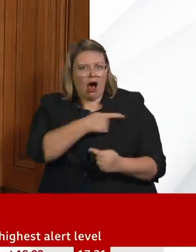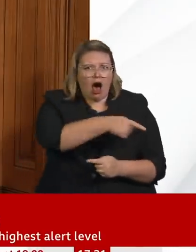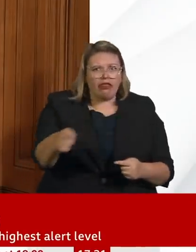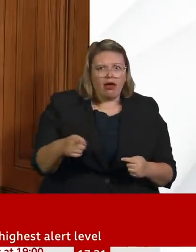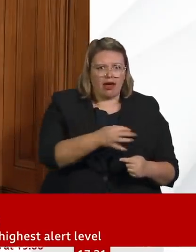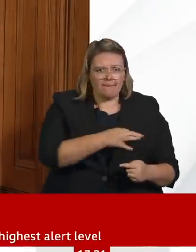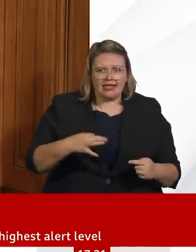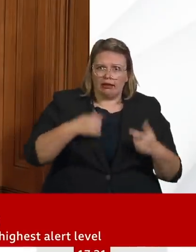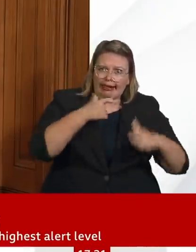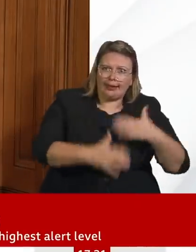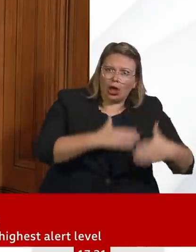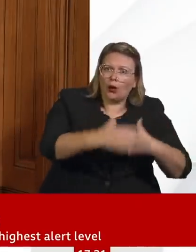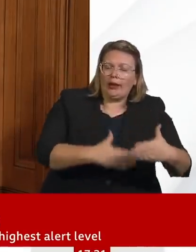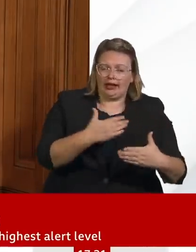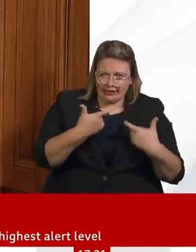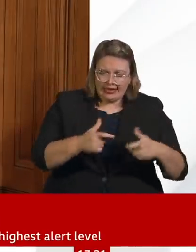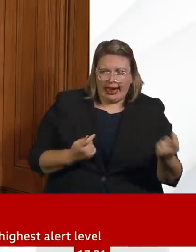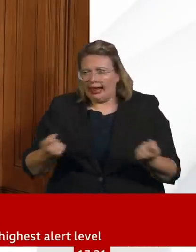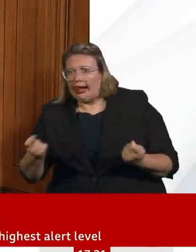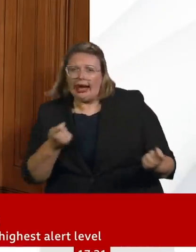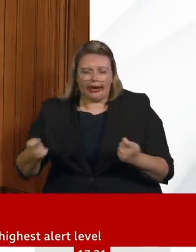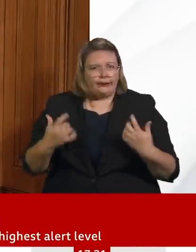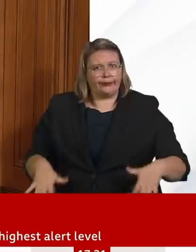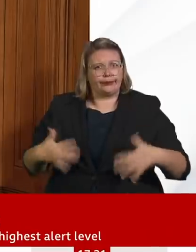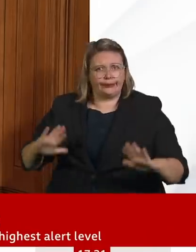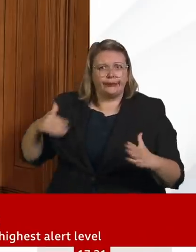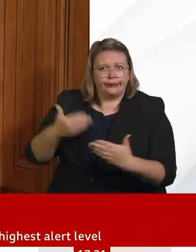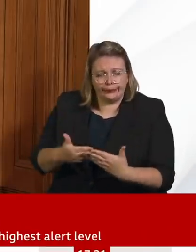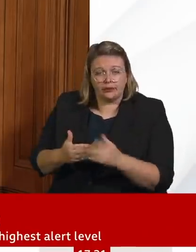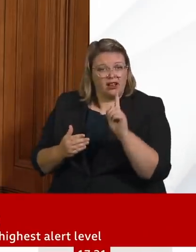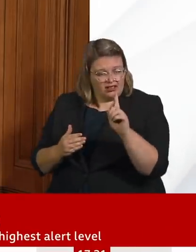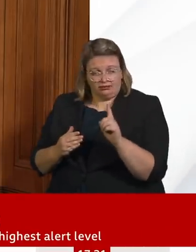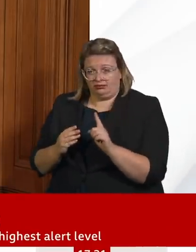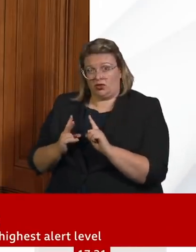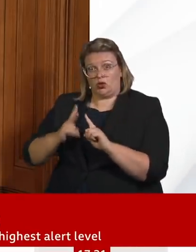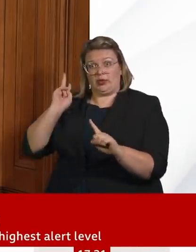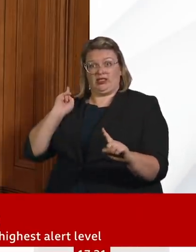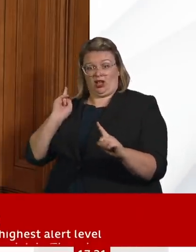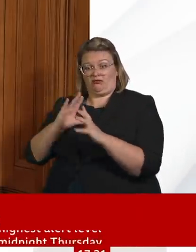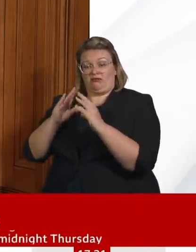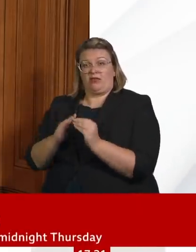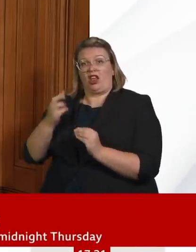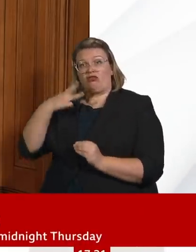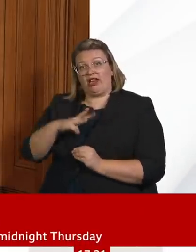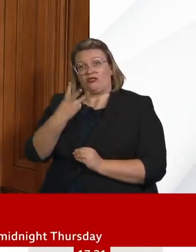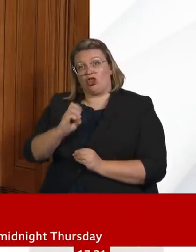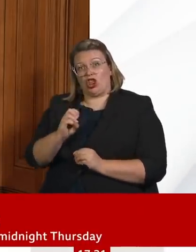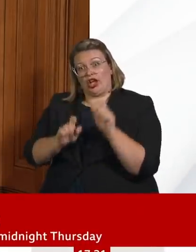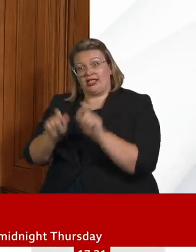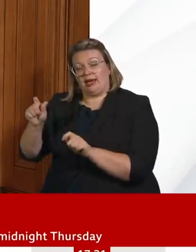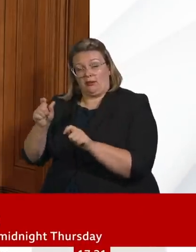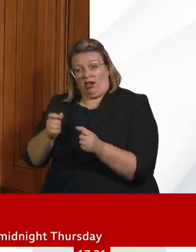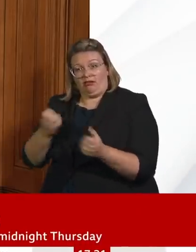that people continue to access those services. But 2 weeks ago, there were just over 330 patients in hospitals in Greater